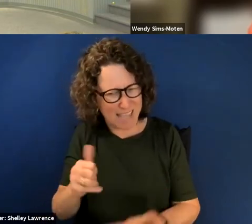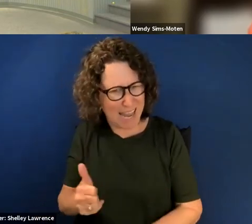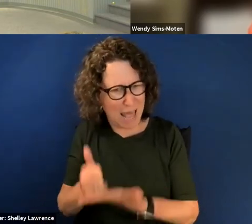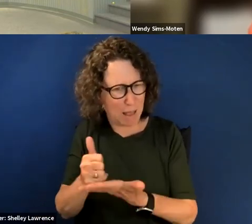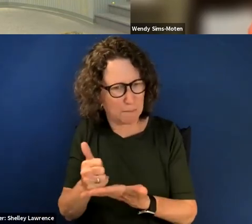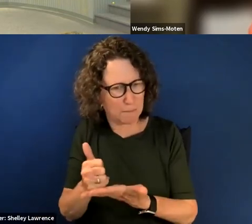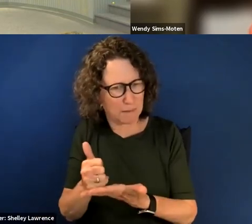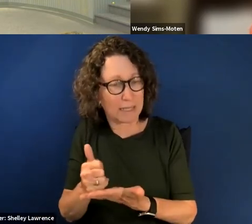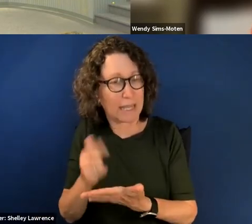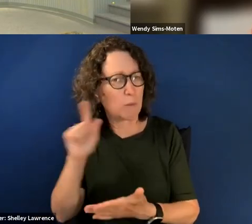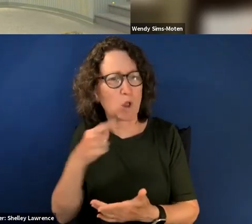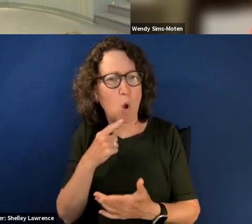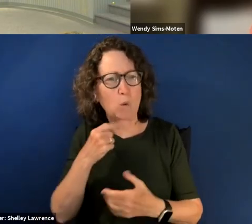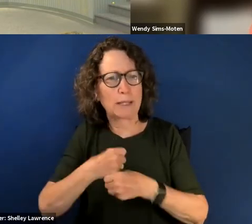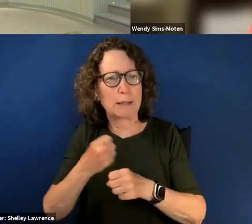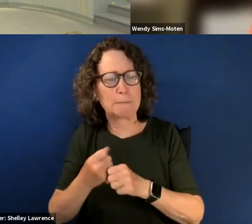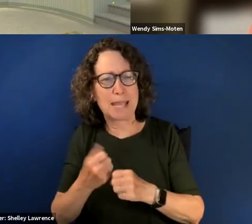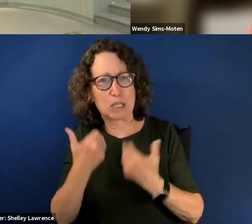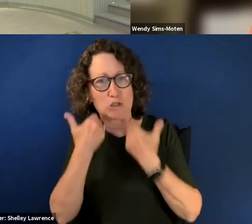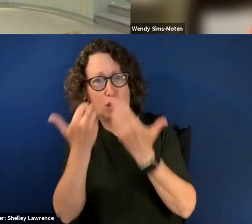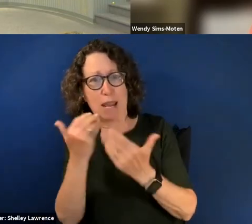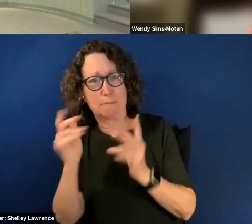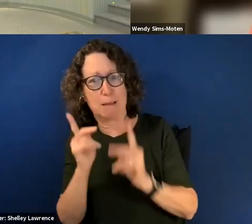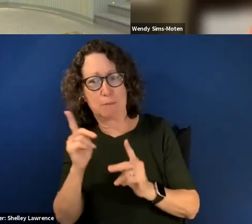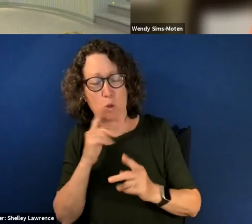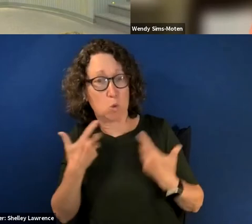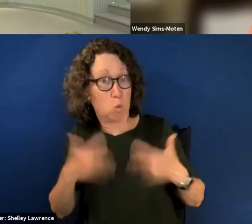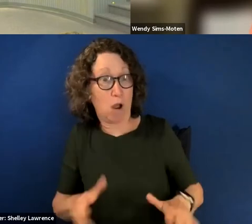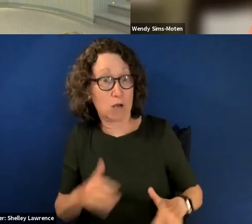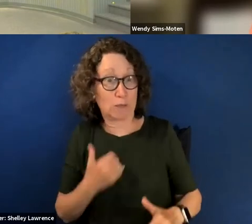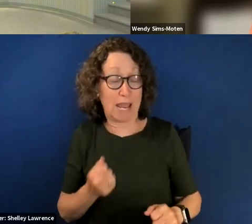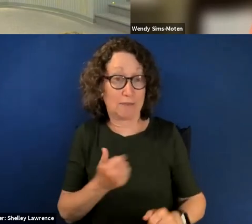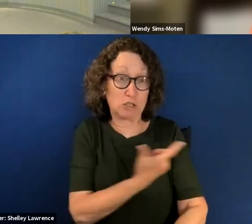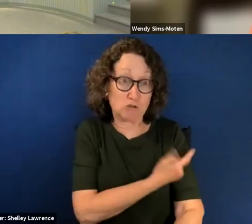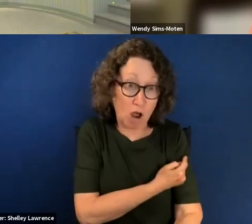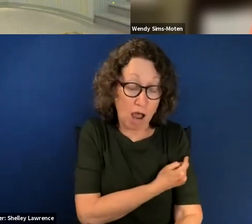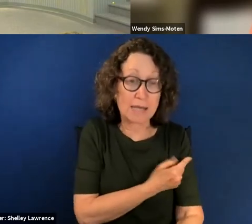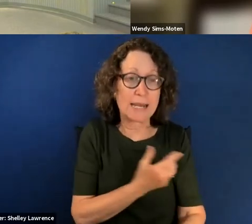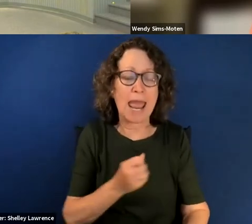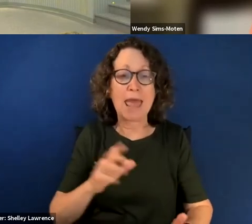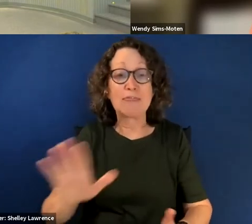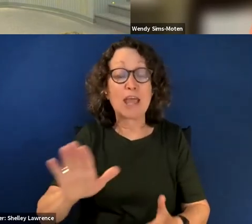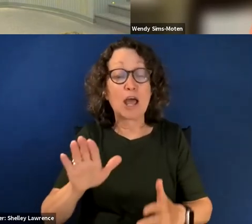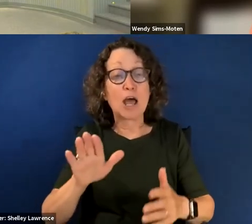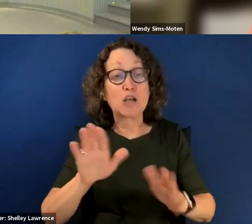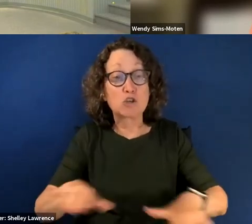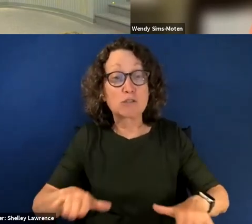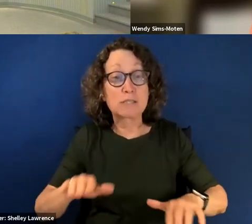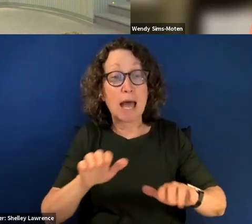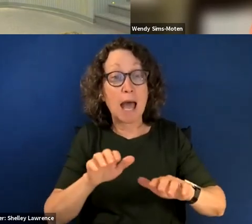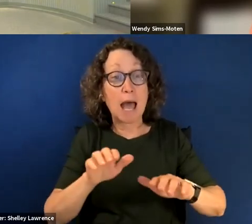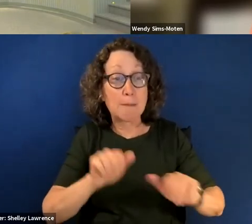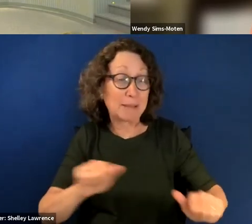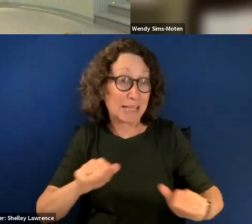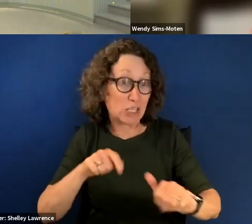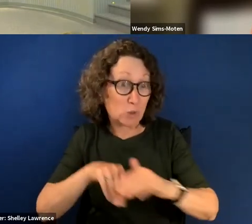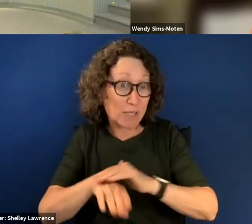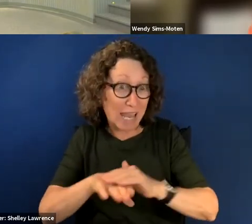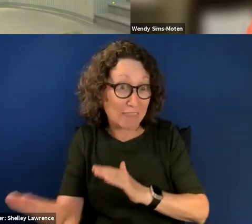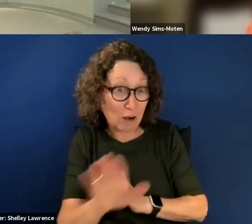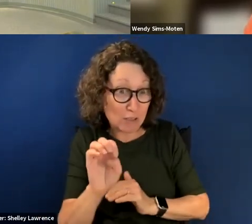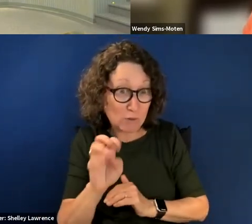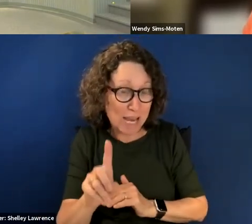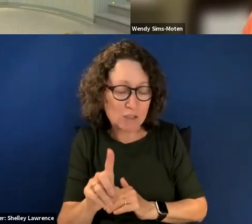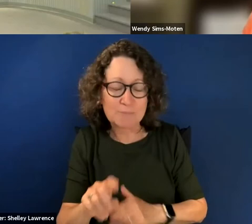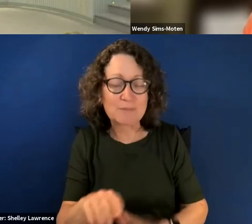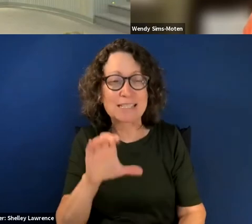anyone? It'll only isolate and shame those that choose not to get the shots and disrupt our children's ability to access their education. The CDC